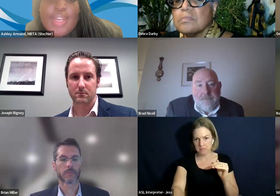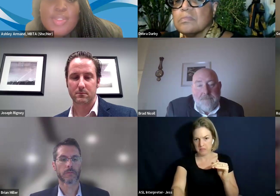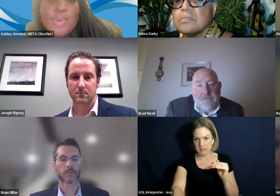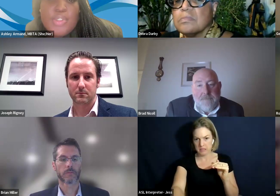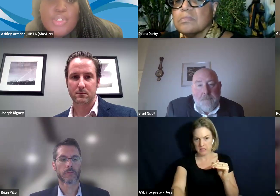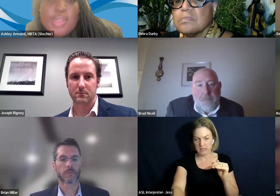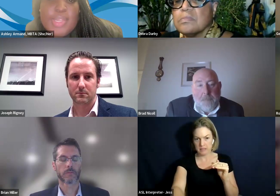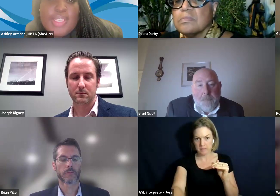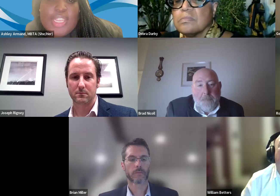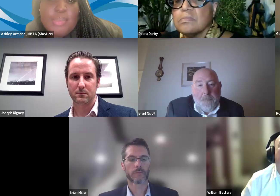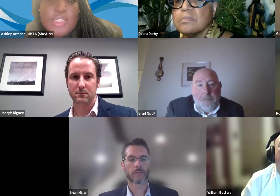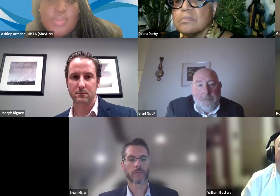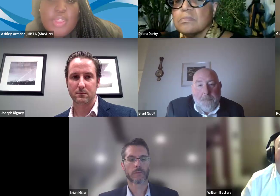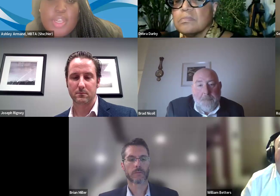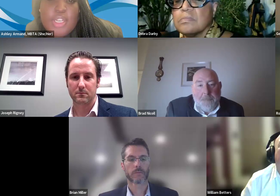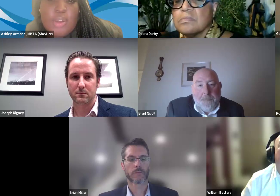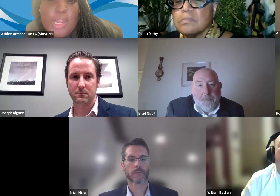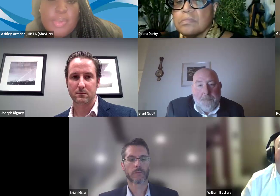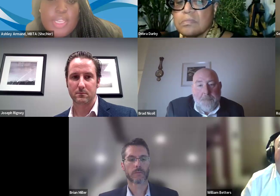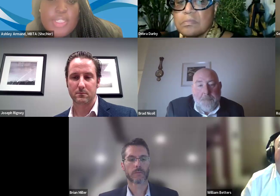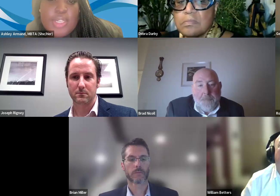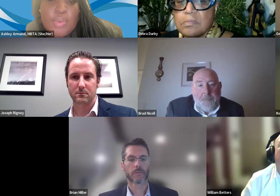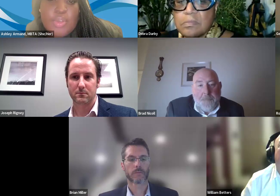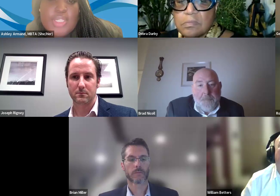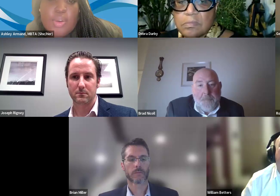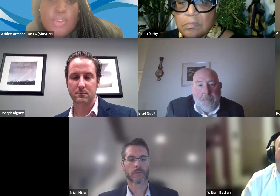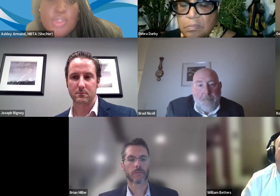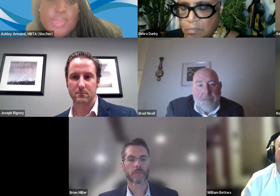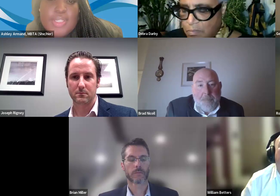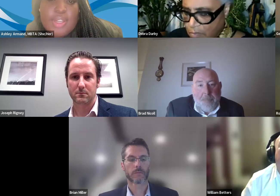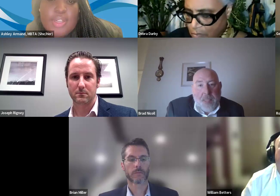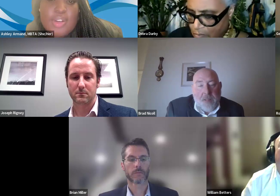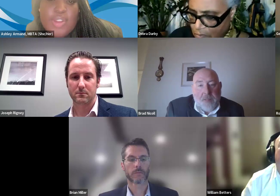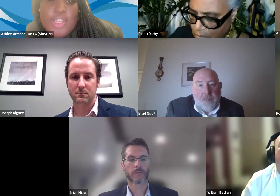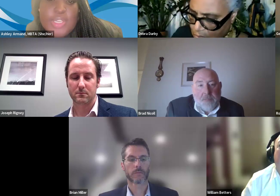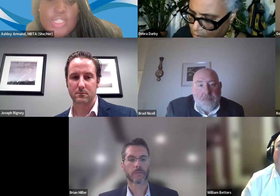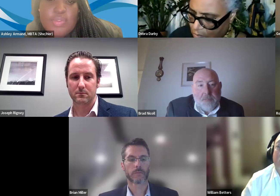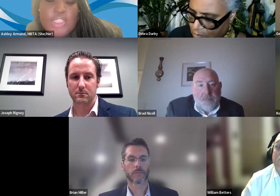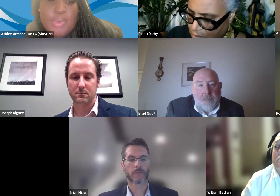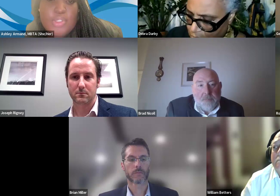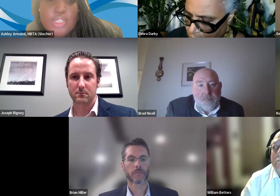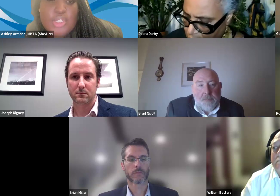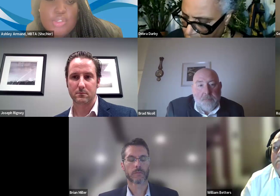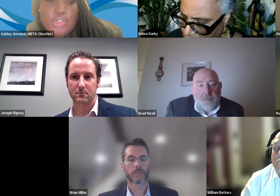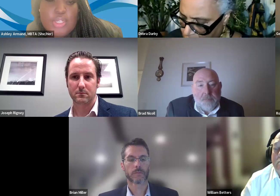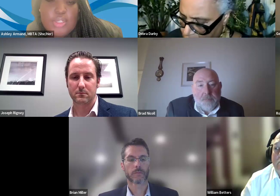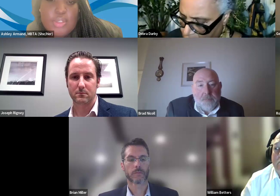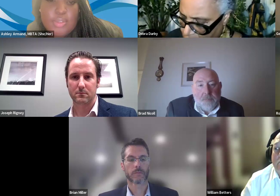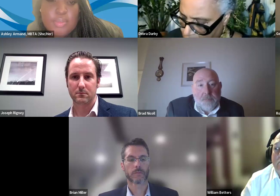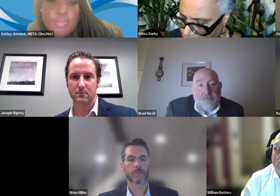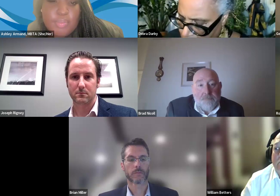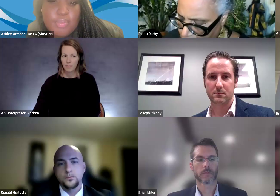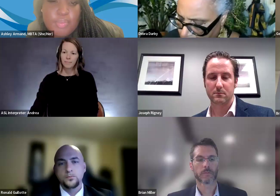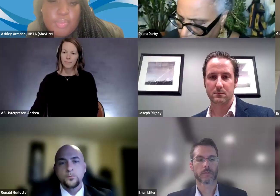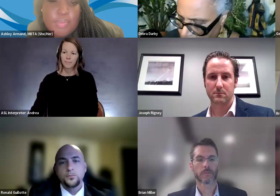Was that exposure limit established for the adult population, or is it also based on an evaluation of exposures on children?